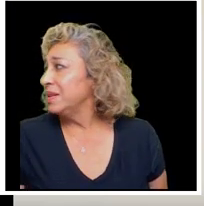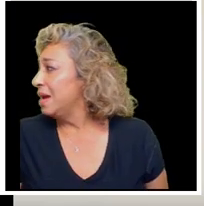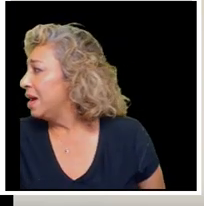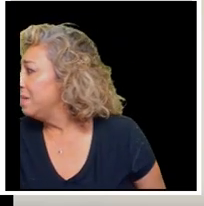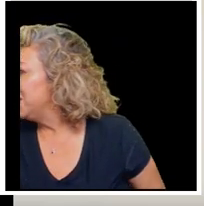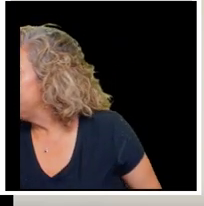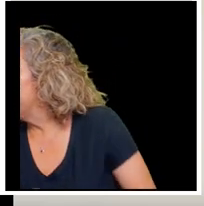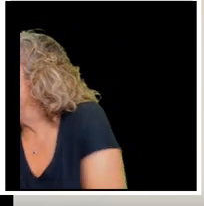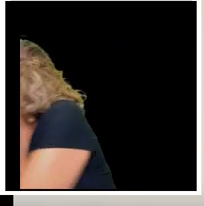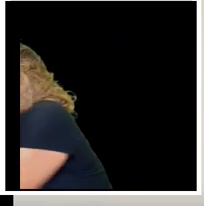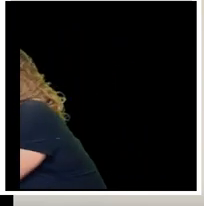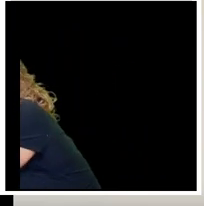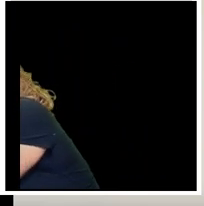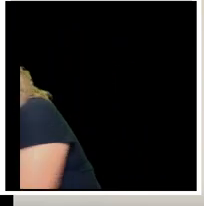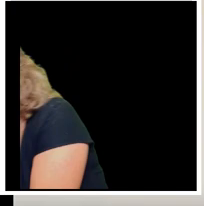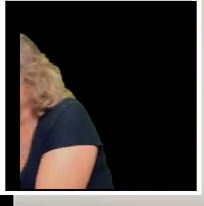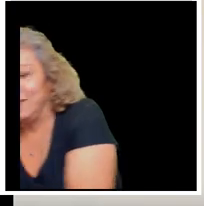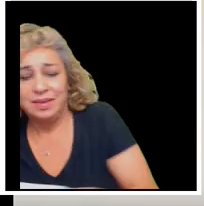unlike